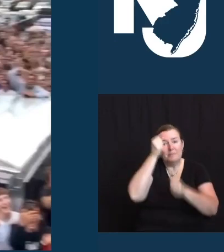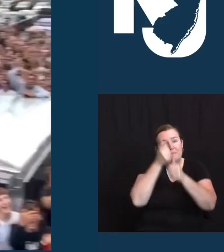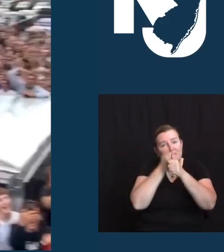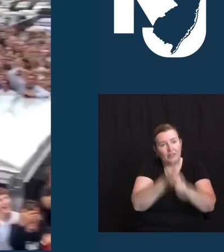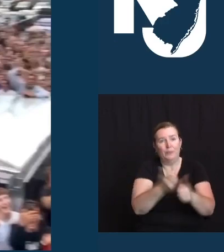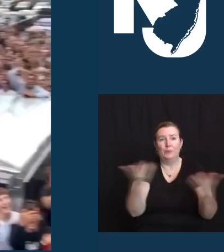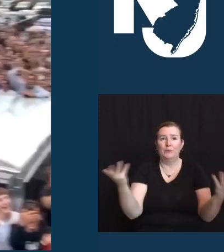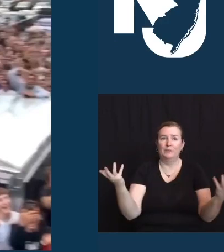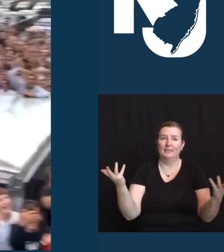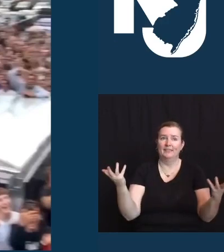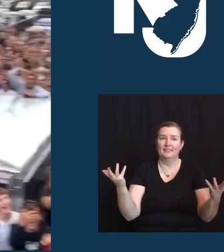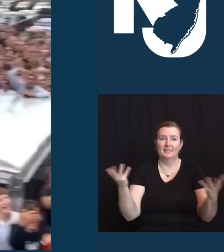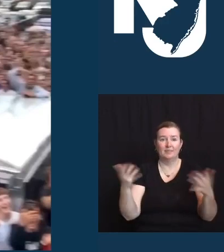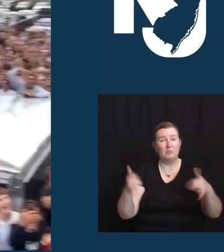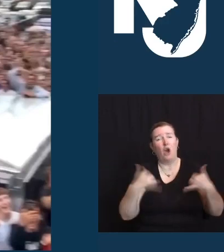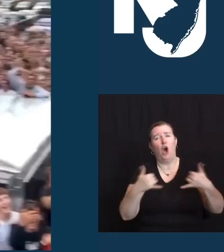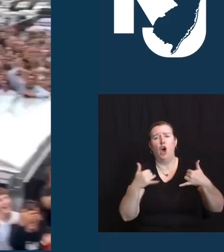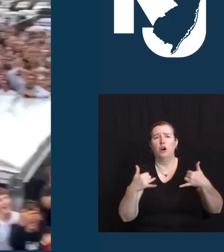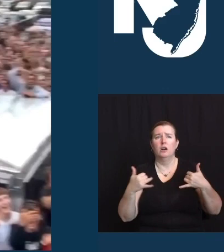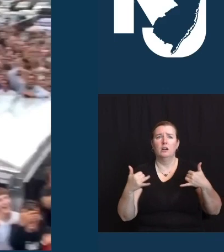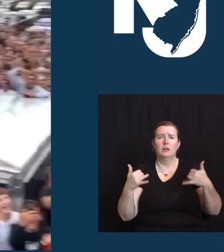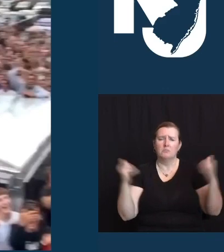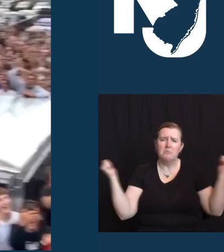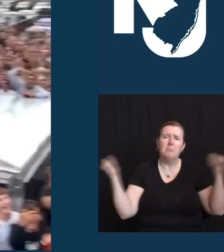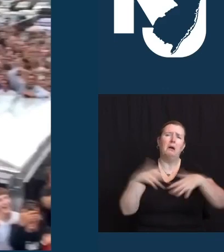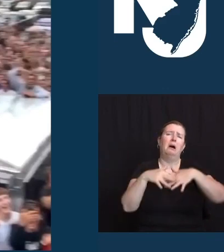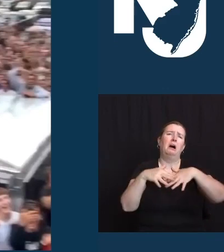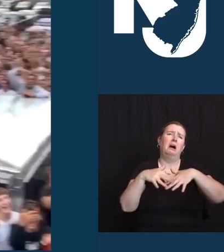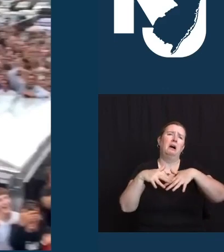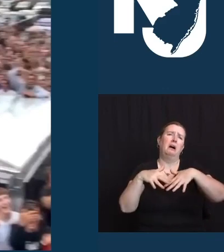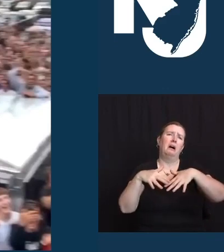parties and irresponsible behavior. Let's get back to